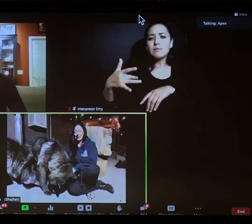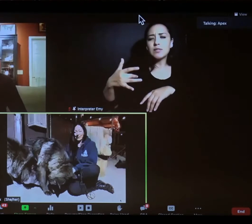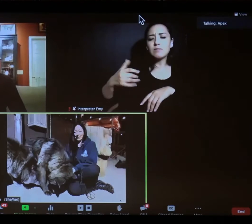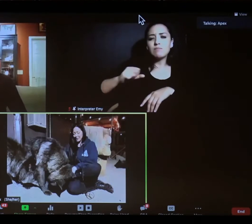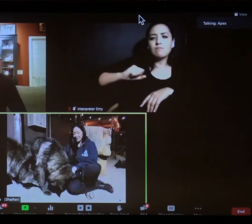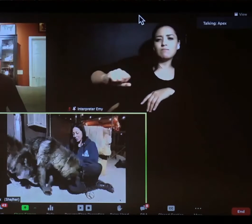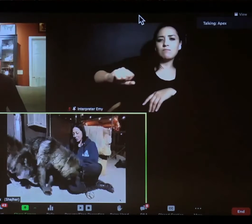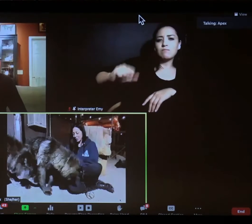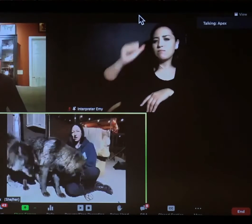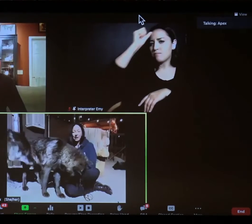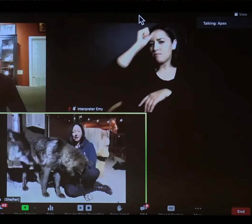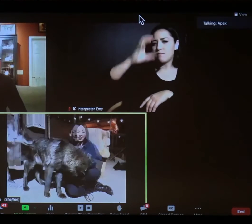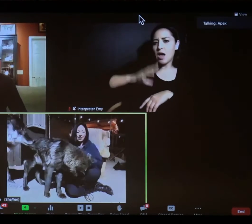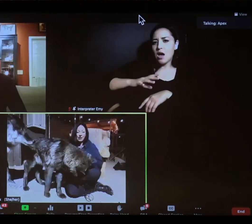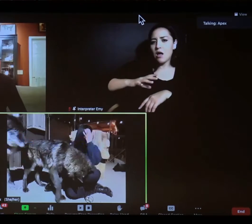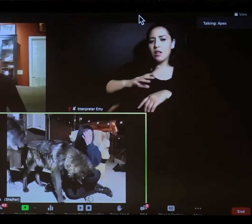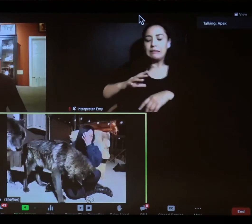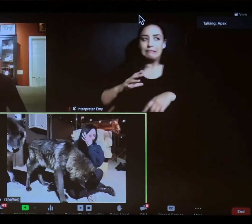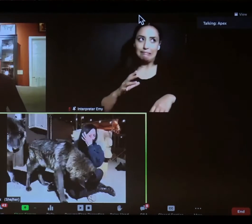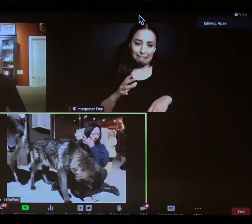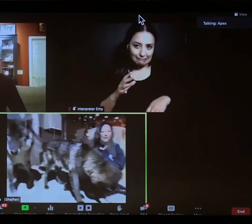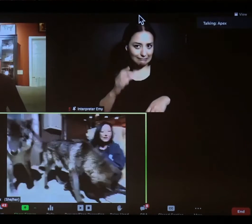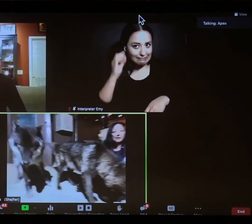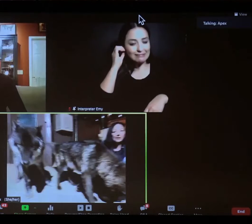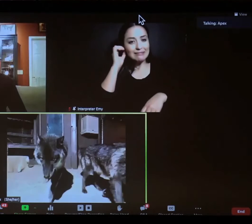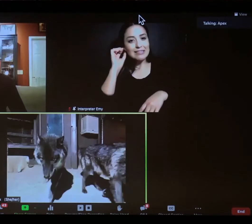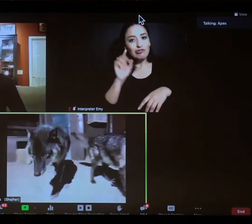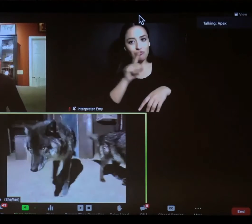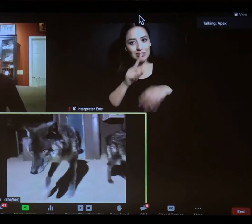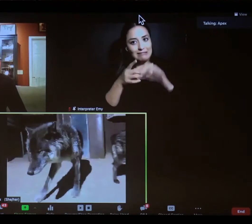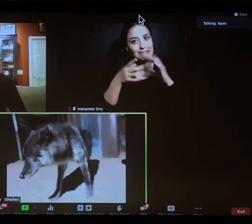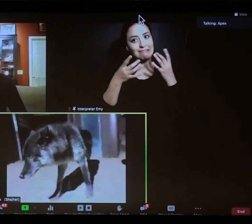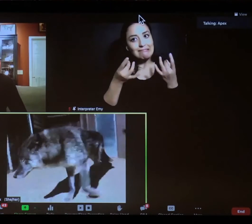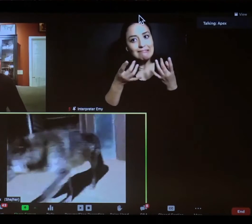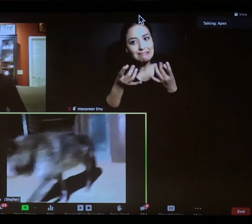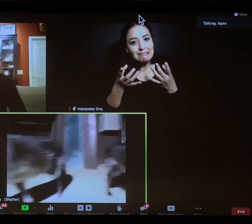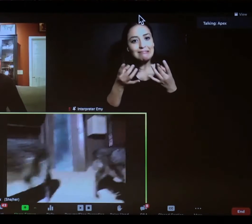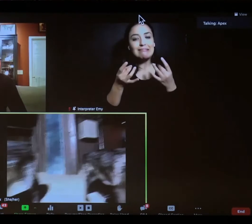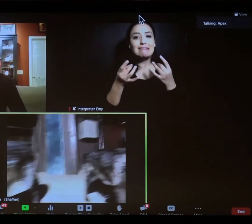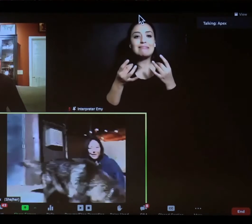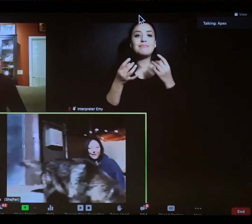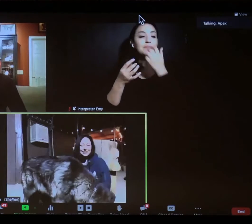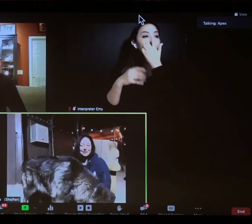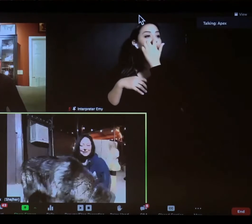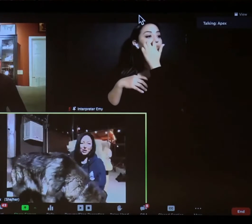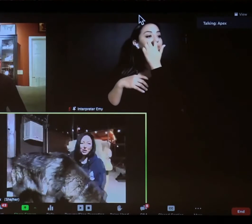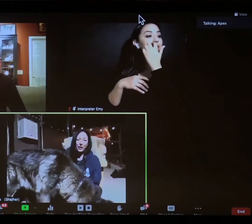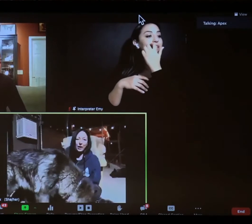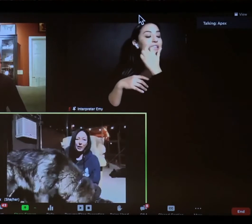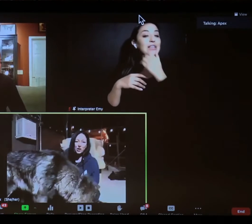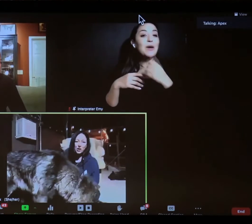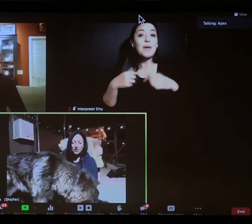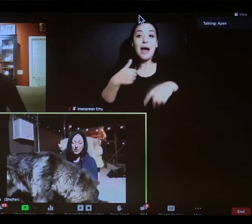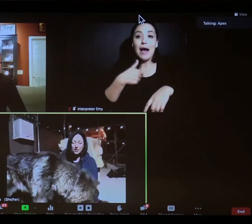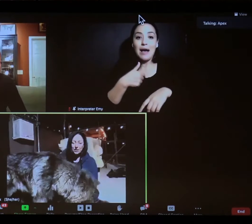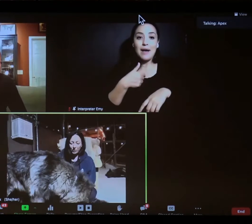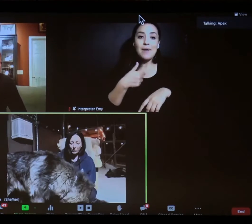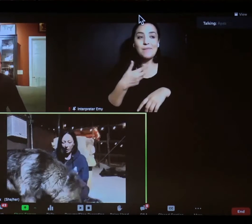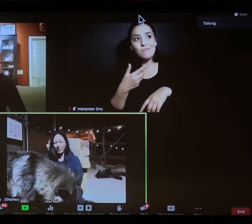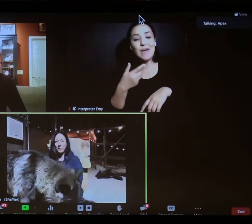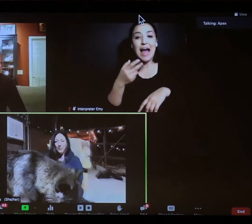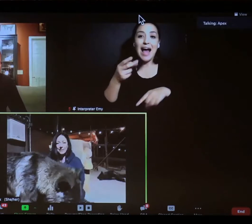really intense question. I think probably a historian / biologist would